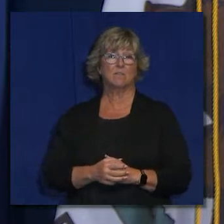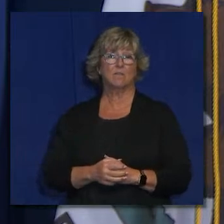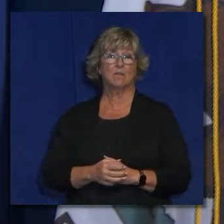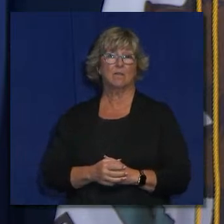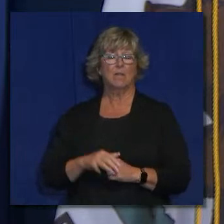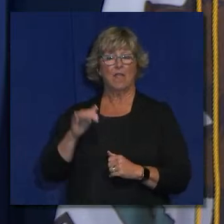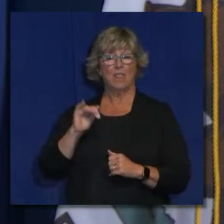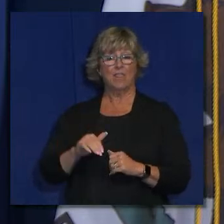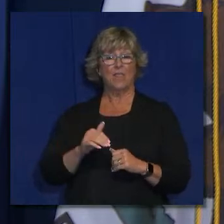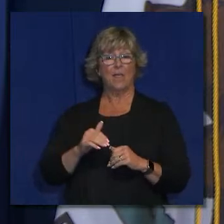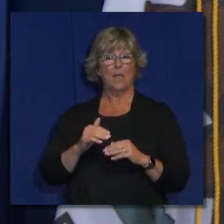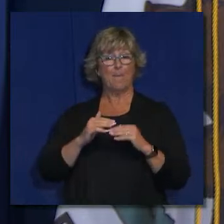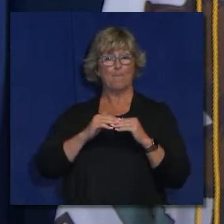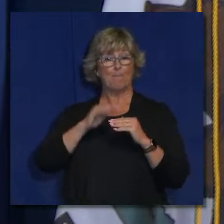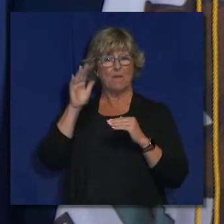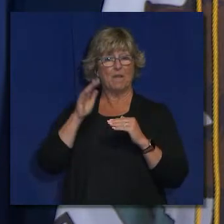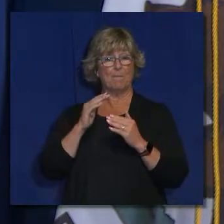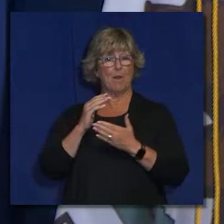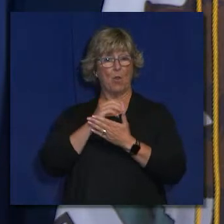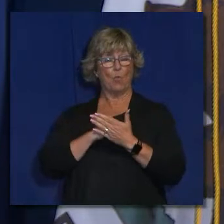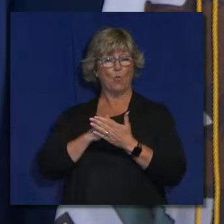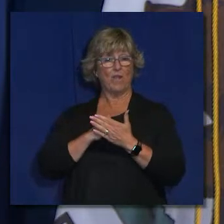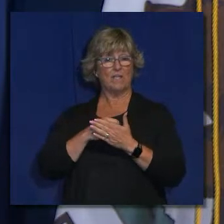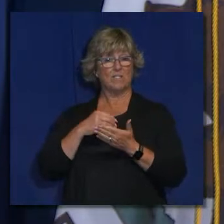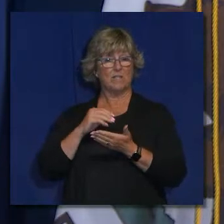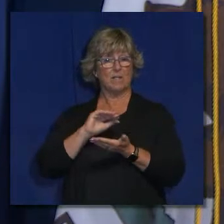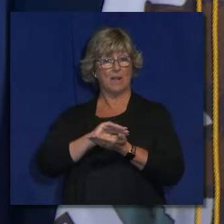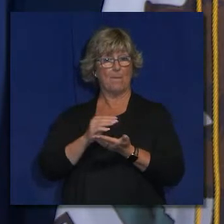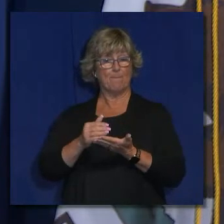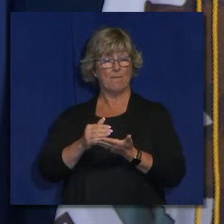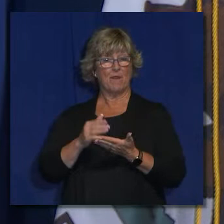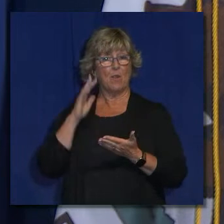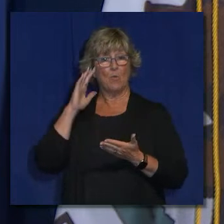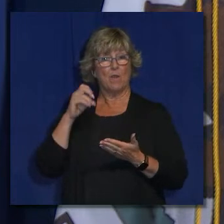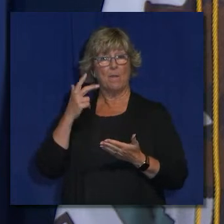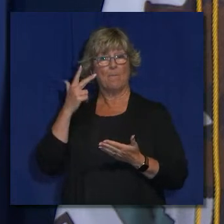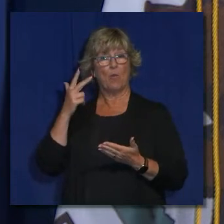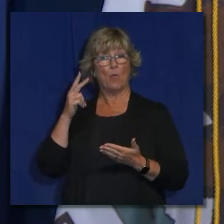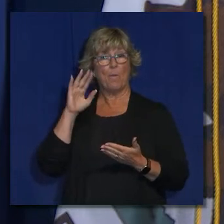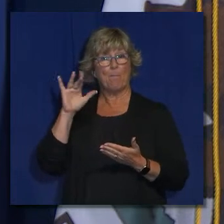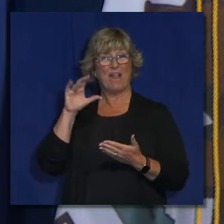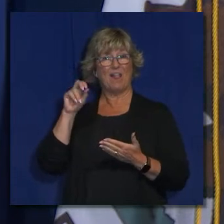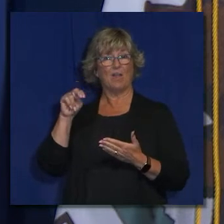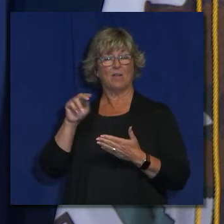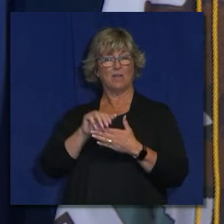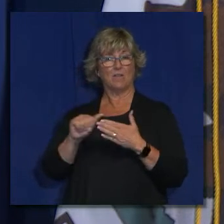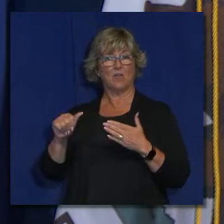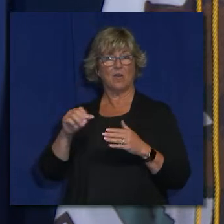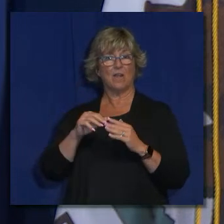This minimum wage increase, we estimate, is going to account for about $3 billion in the state's personal